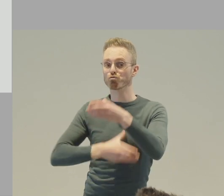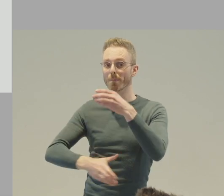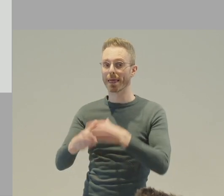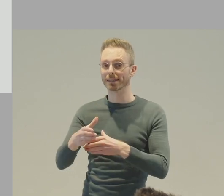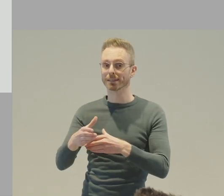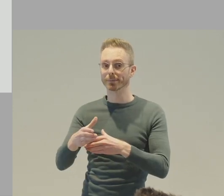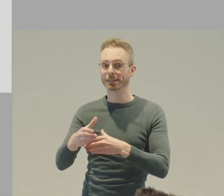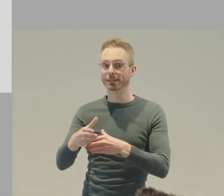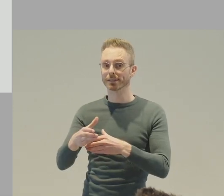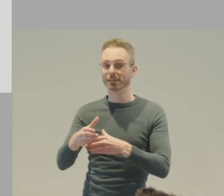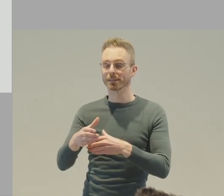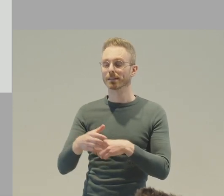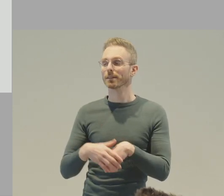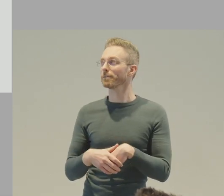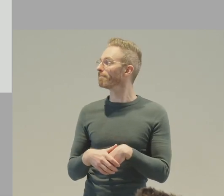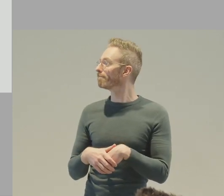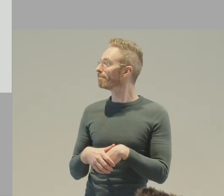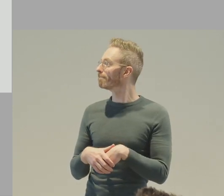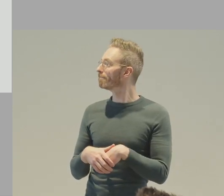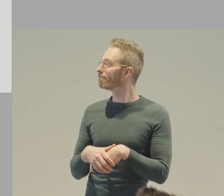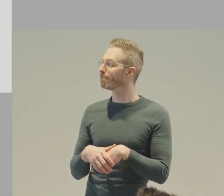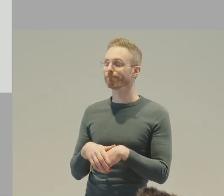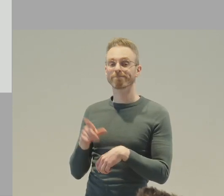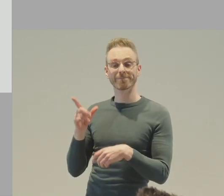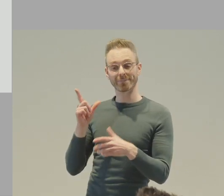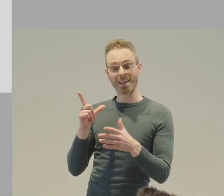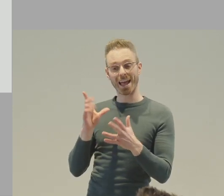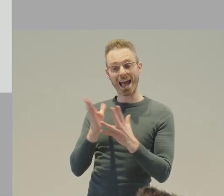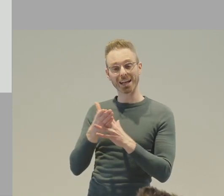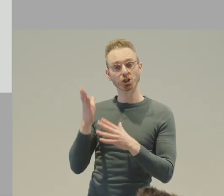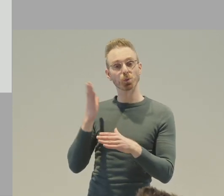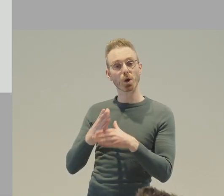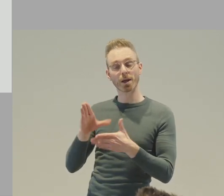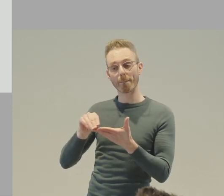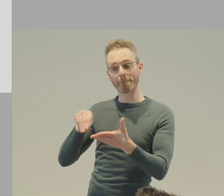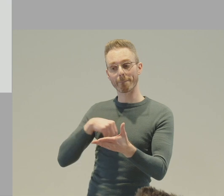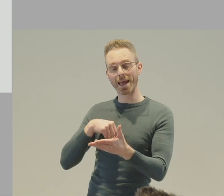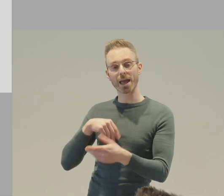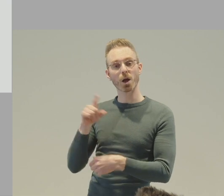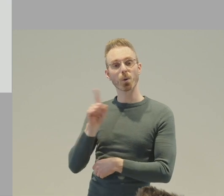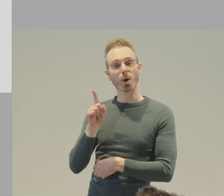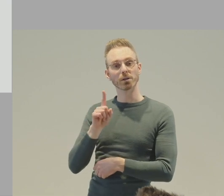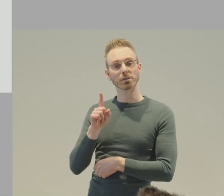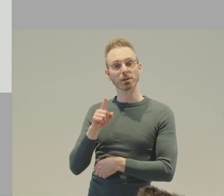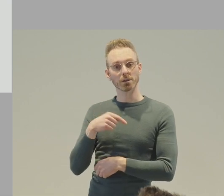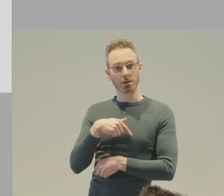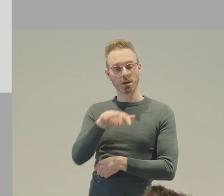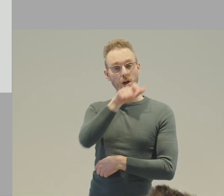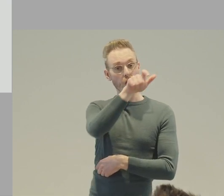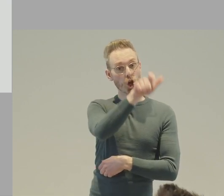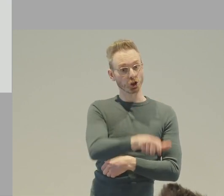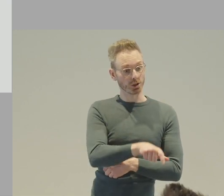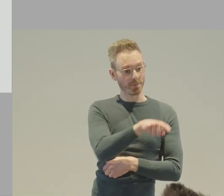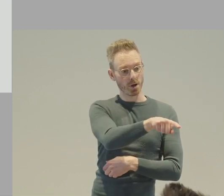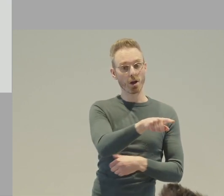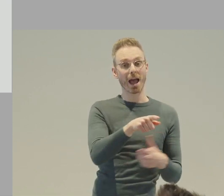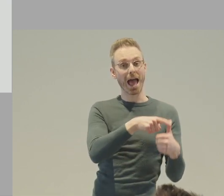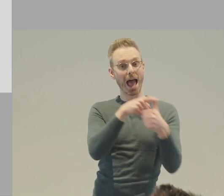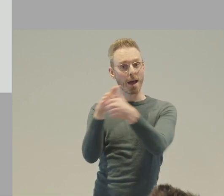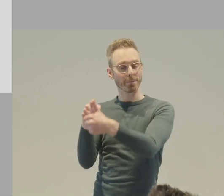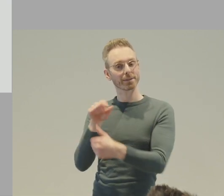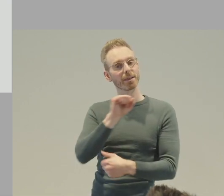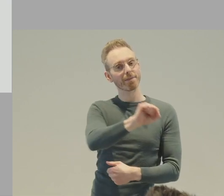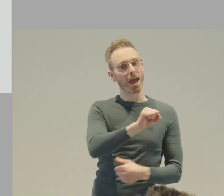because of access needs. Access to Work will only pay up to 20% above the customer's salary. So